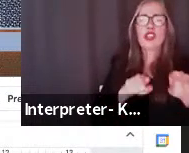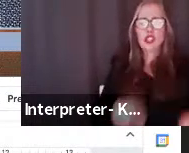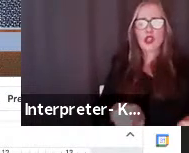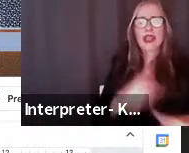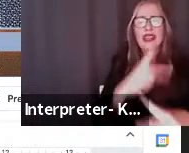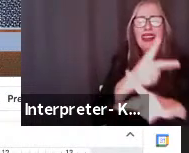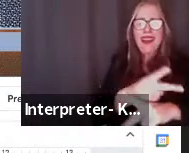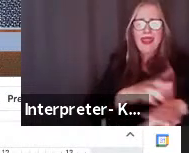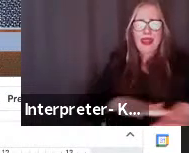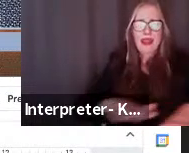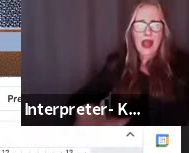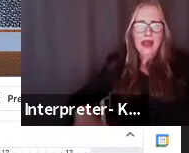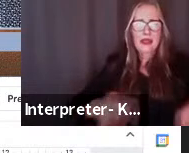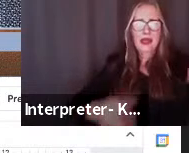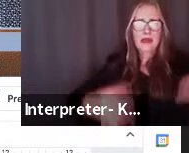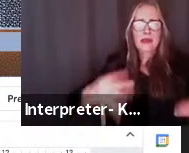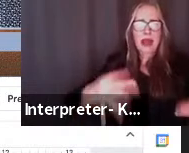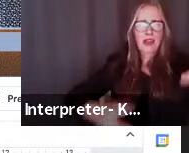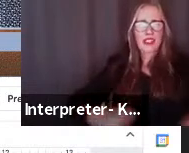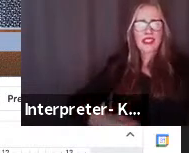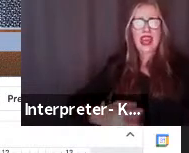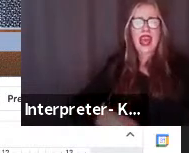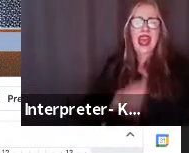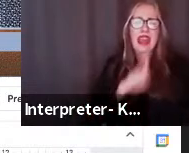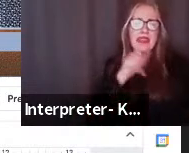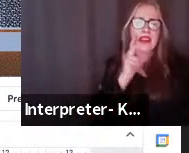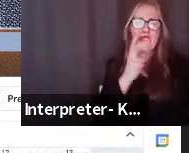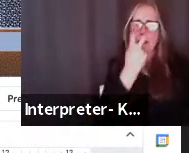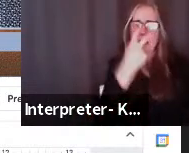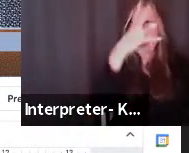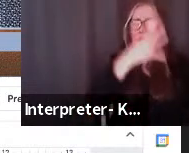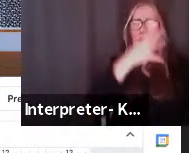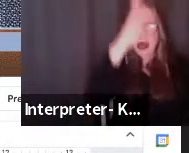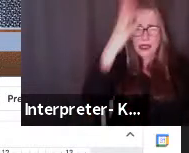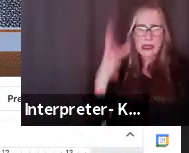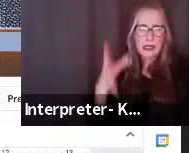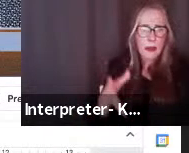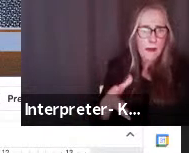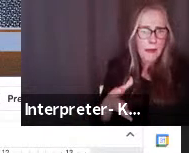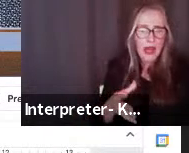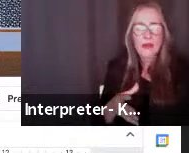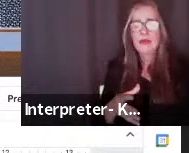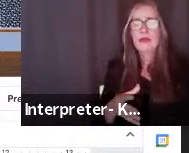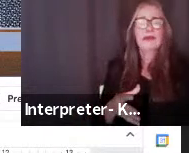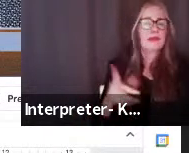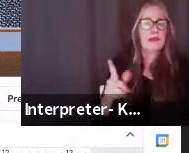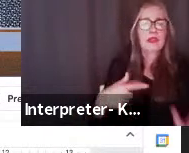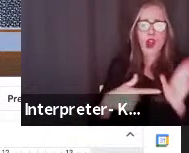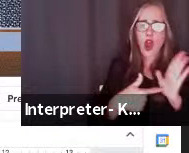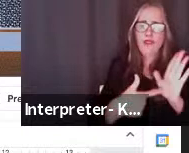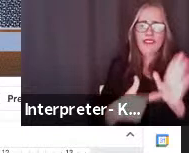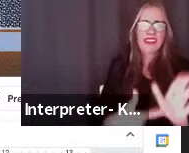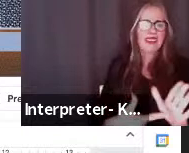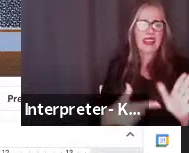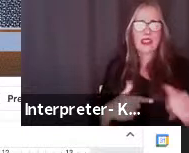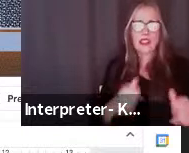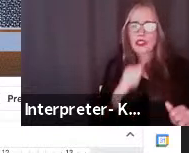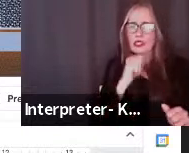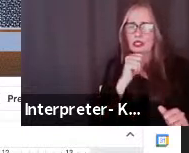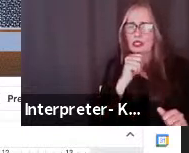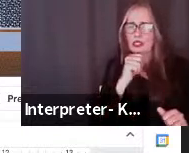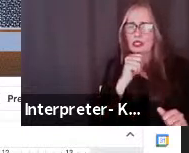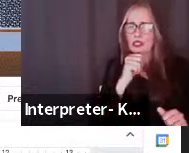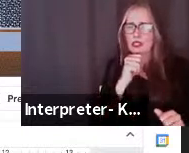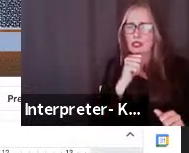as much data there and deaf and blind parents in my experience the experience of representation groups report